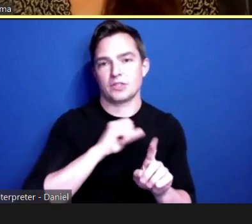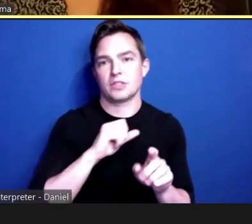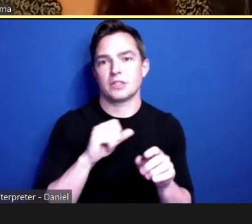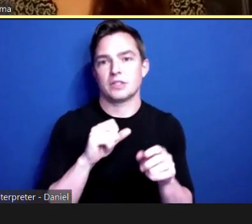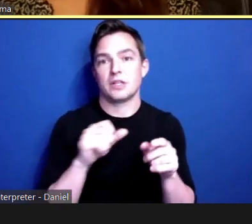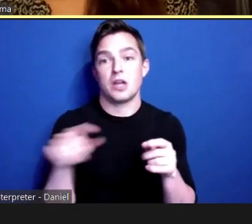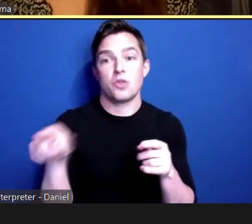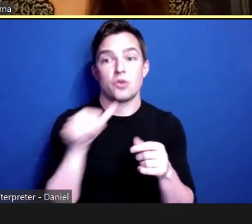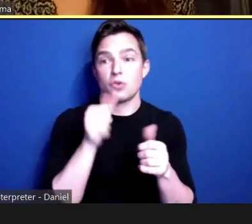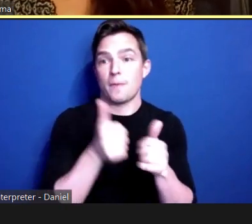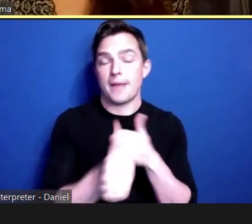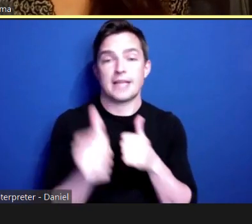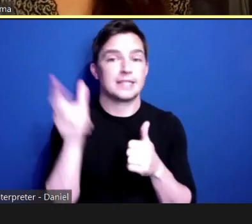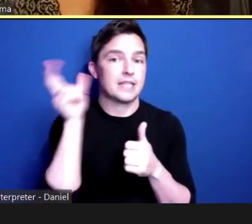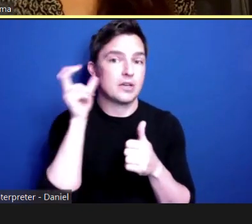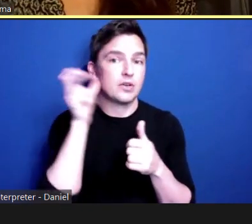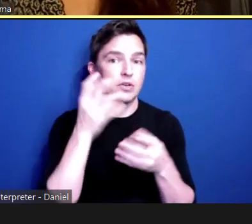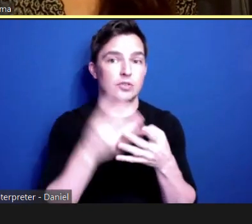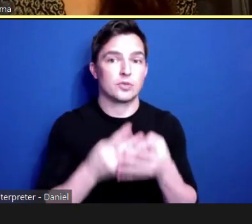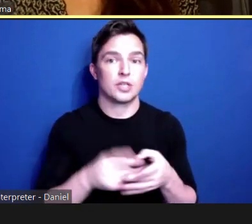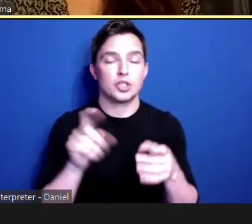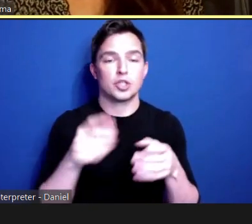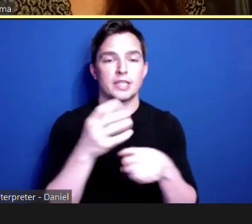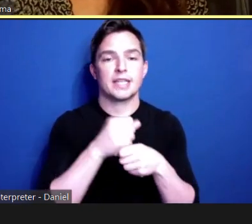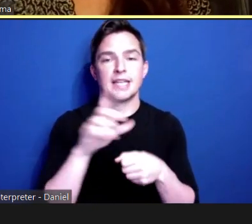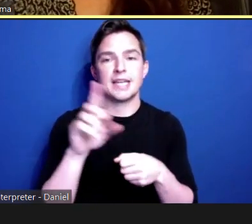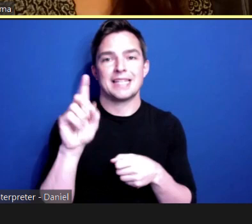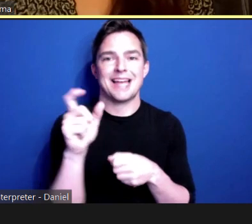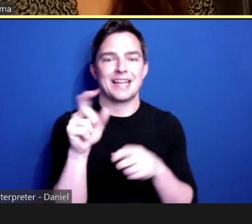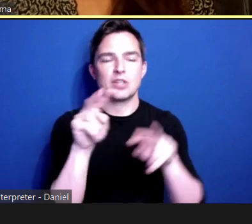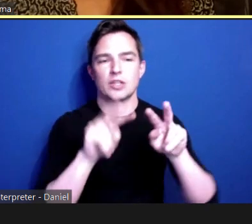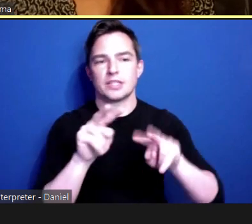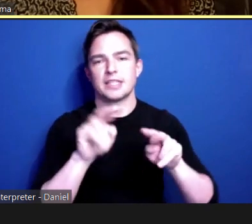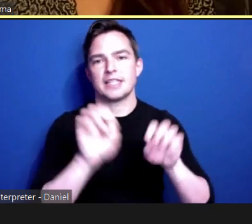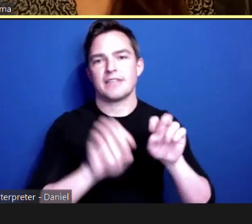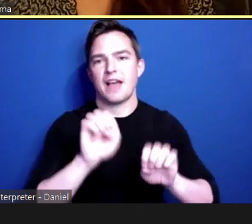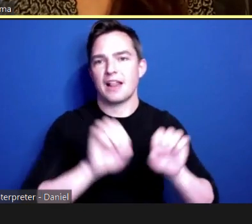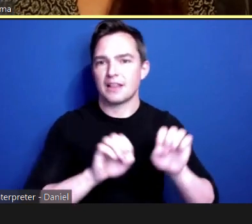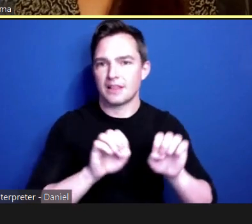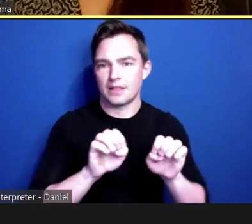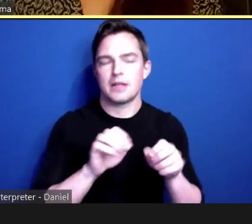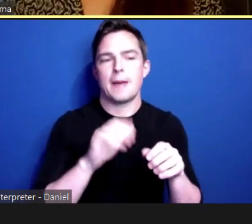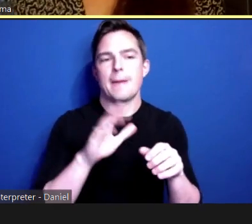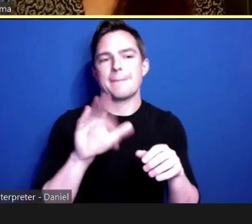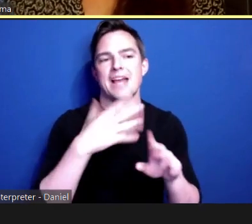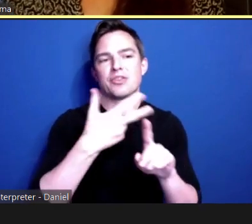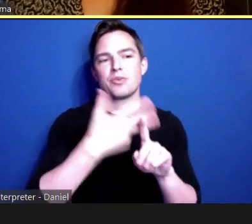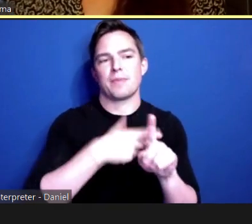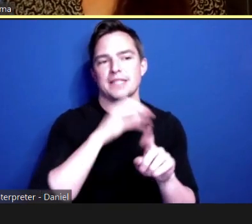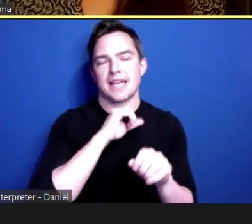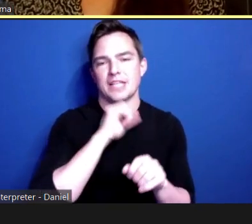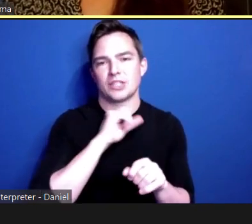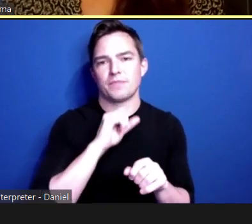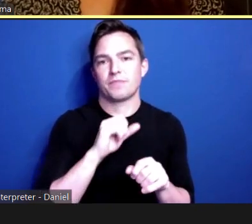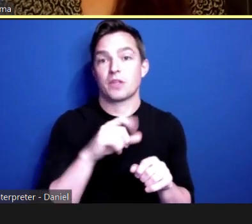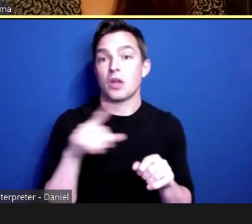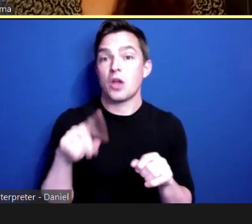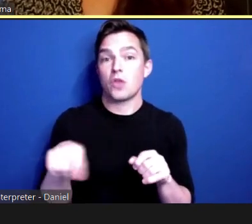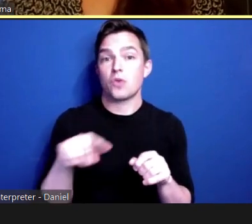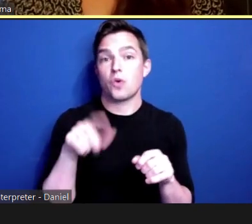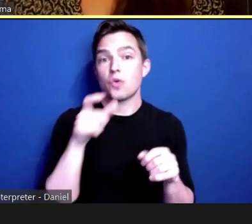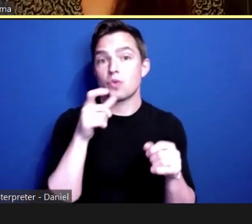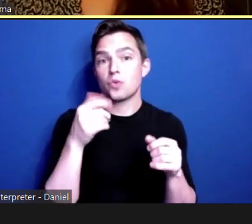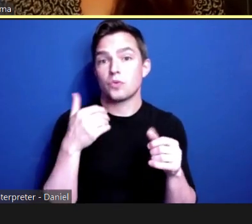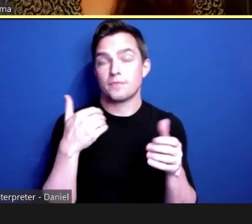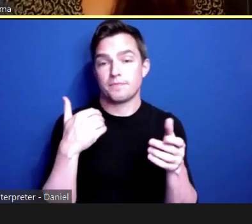pass the hearing screen should get diagnostic evaluation by 3 months of age. And those who have